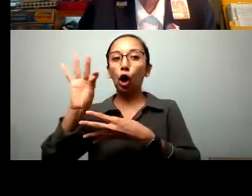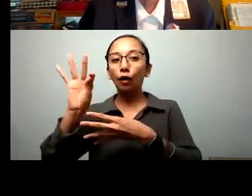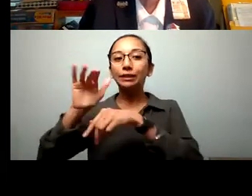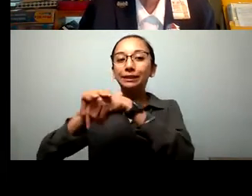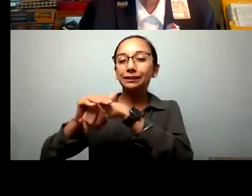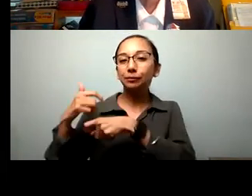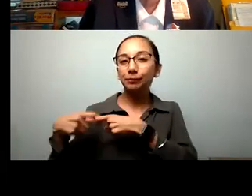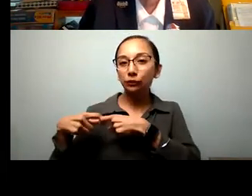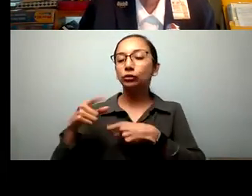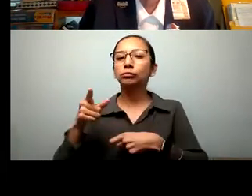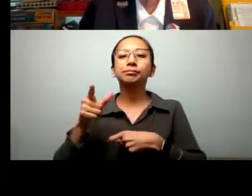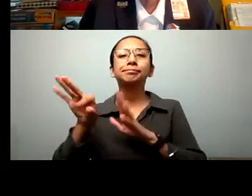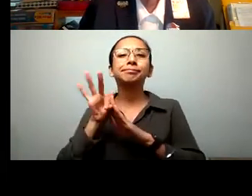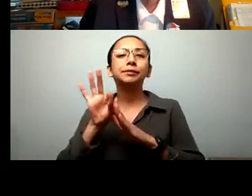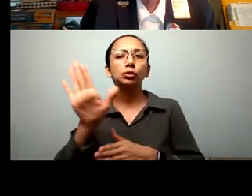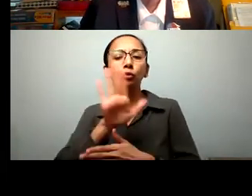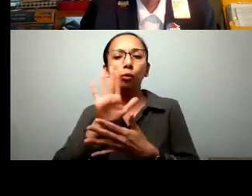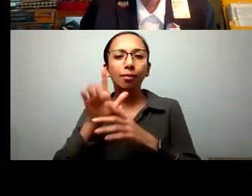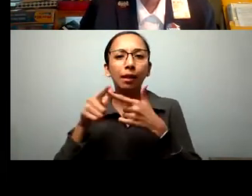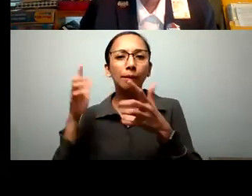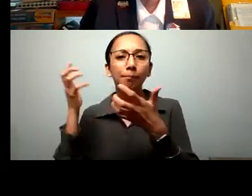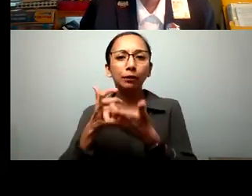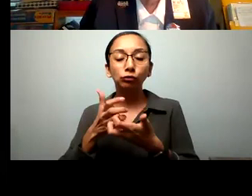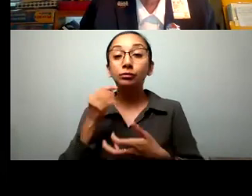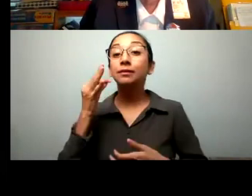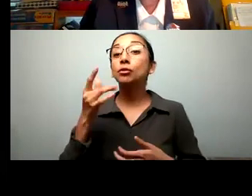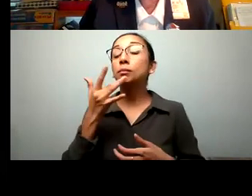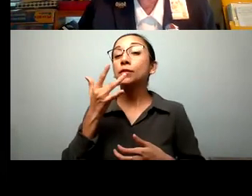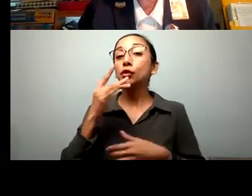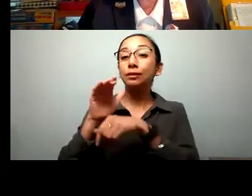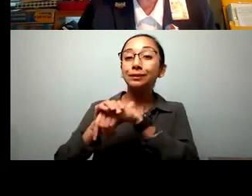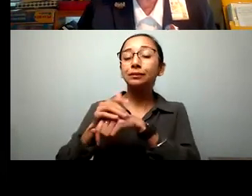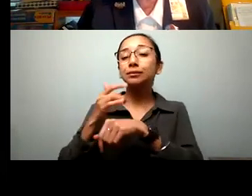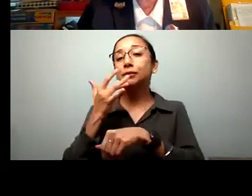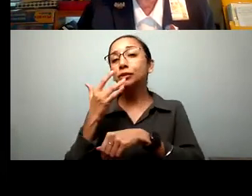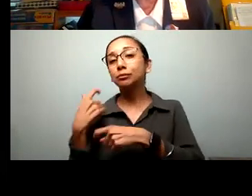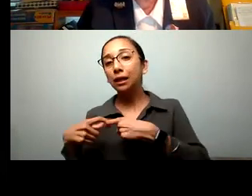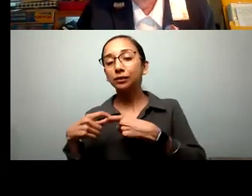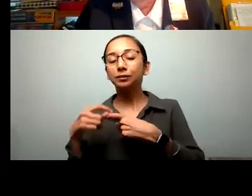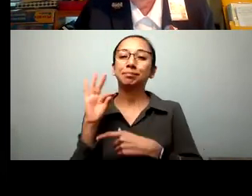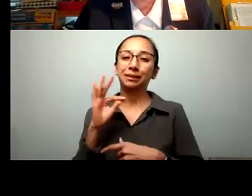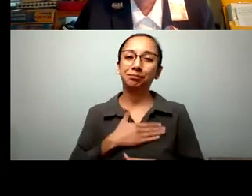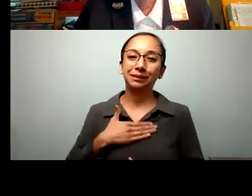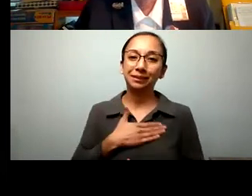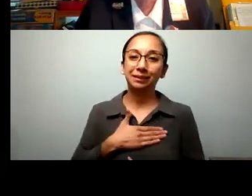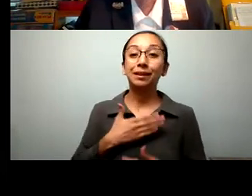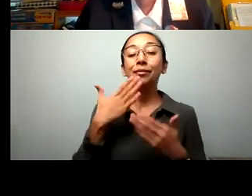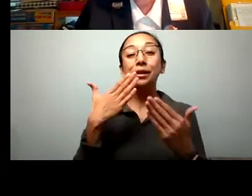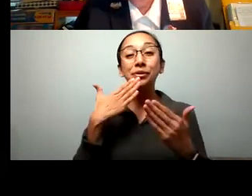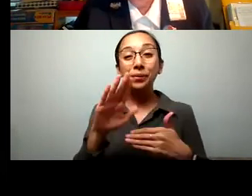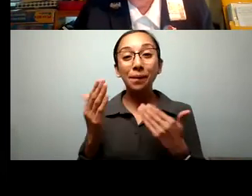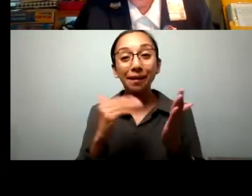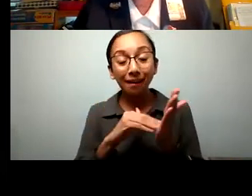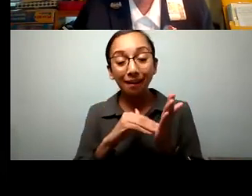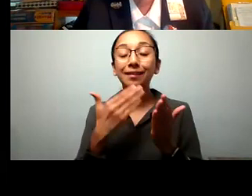in Spanish, you click on Spanish. If you want to hear the meeting in English, you click on English. Thank you all. Thank you